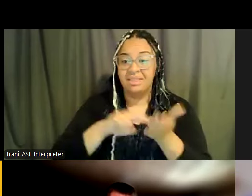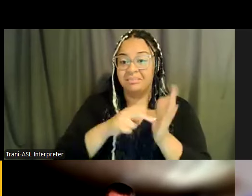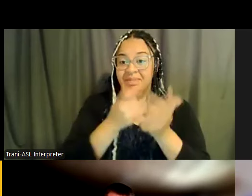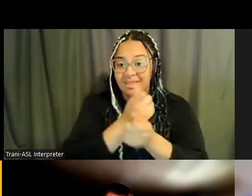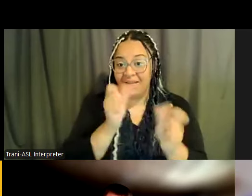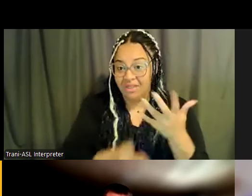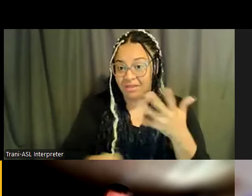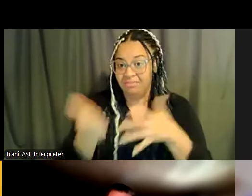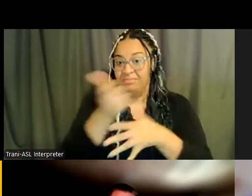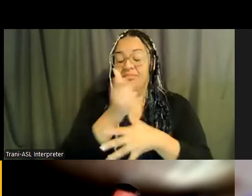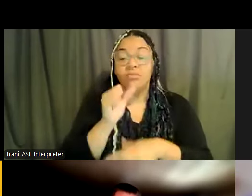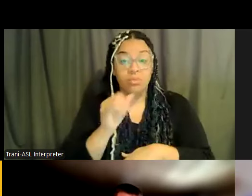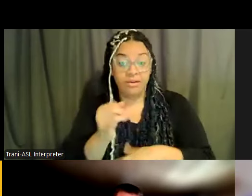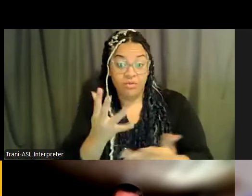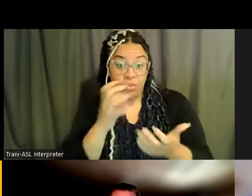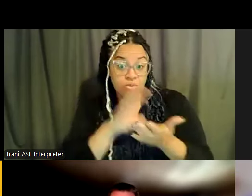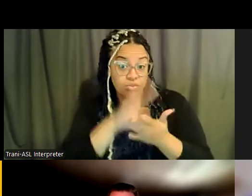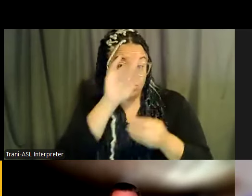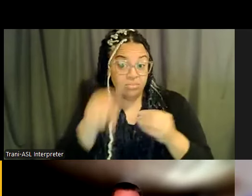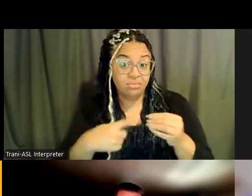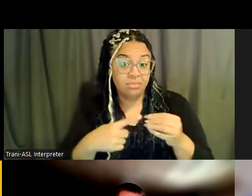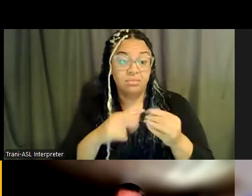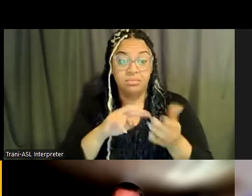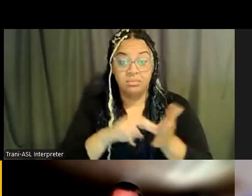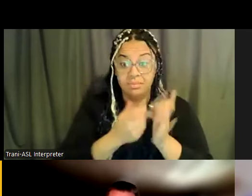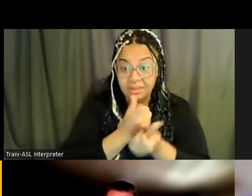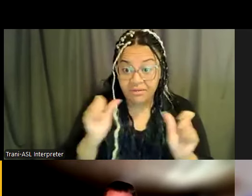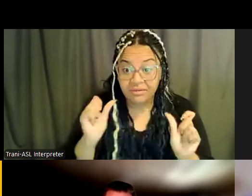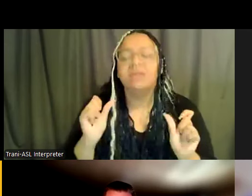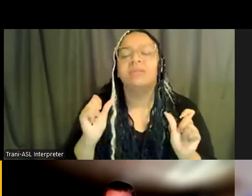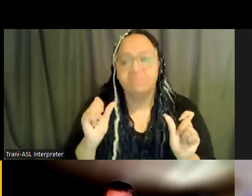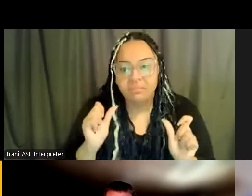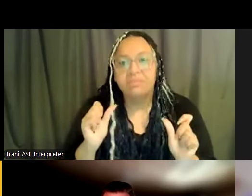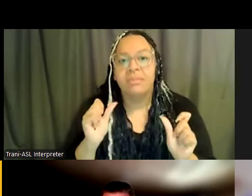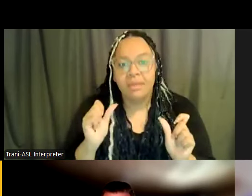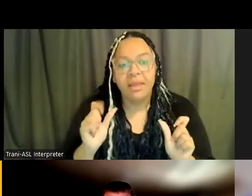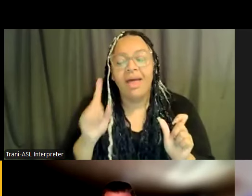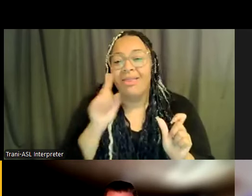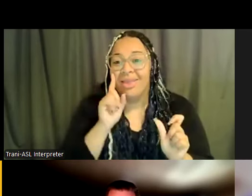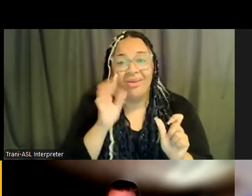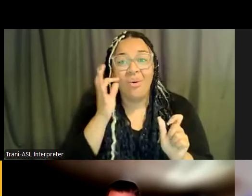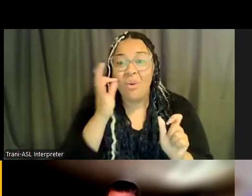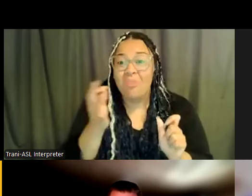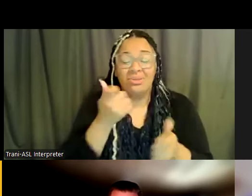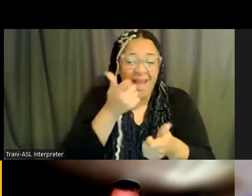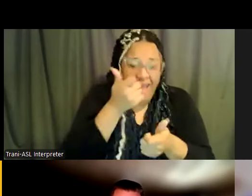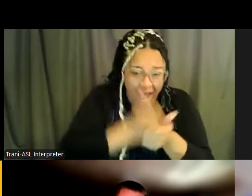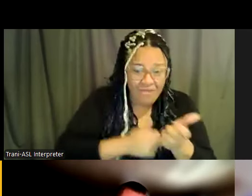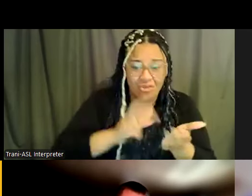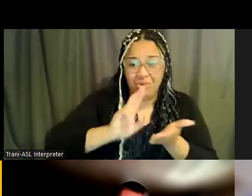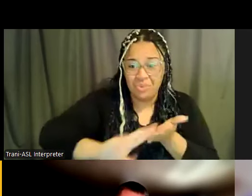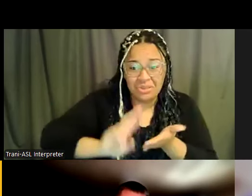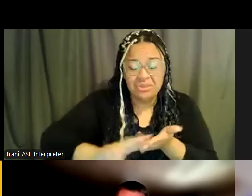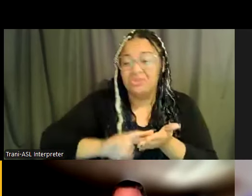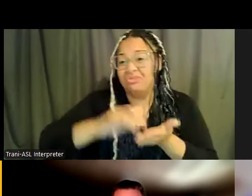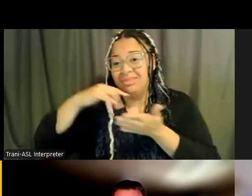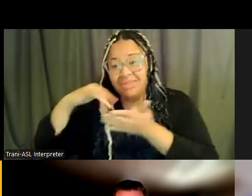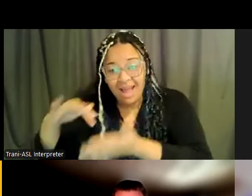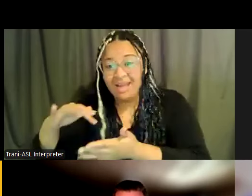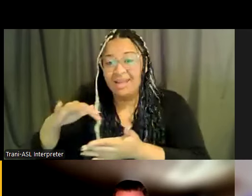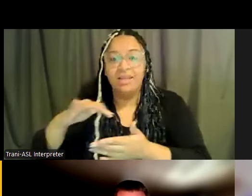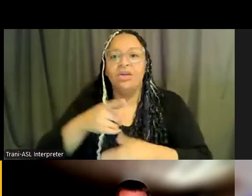about mean safety in general, some of almost every resource or research study I'm going to mention today, you can